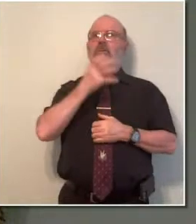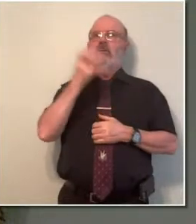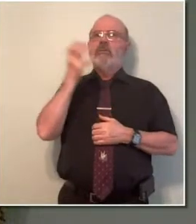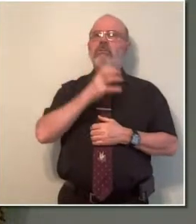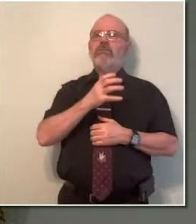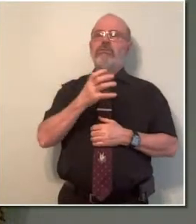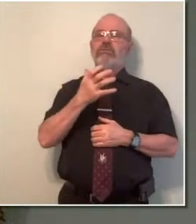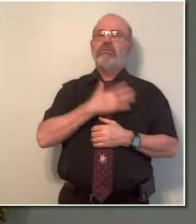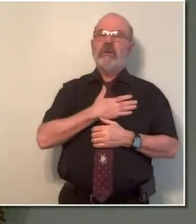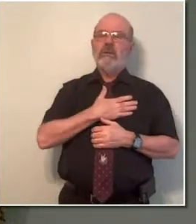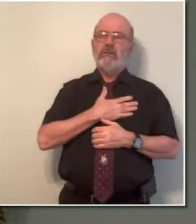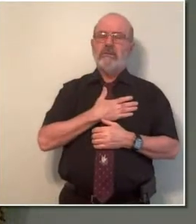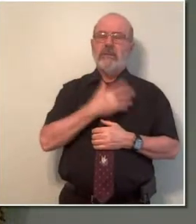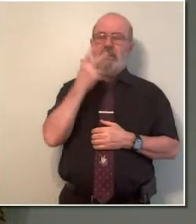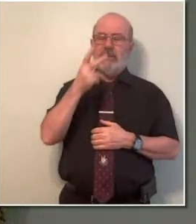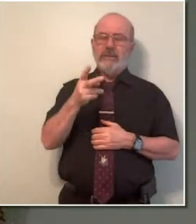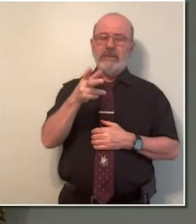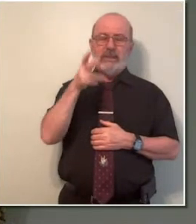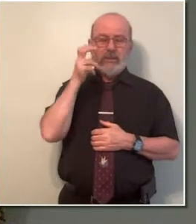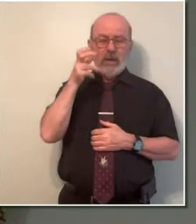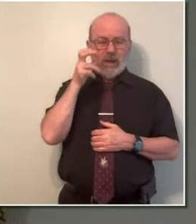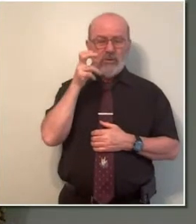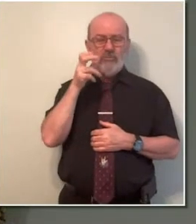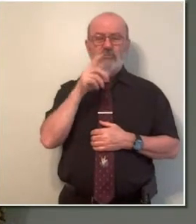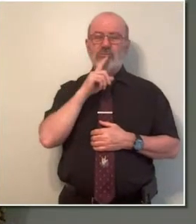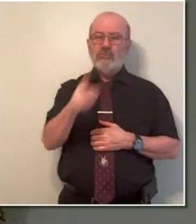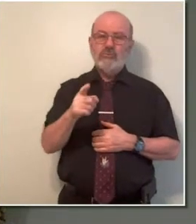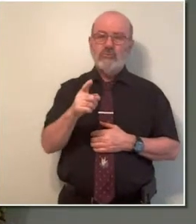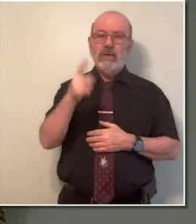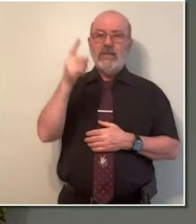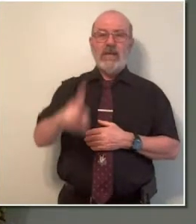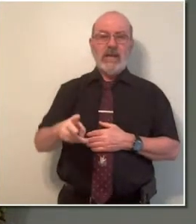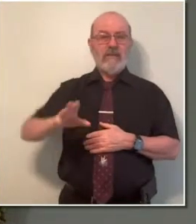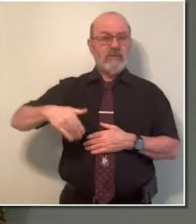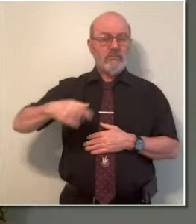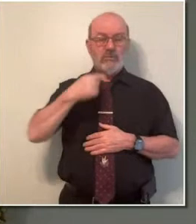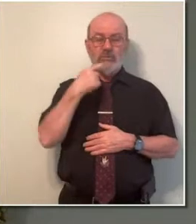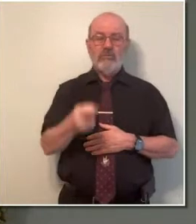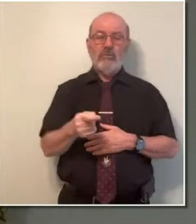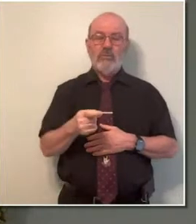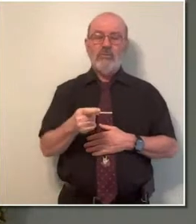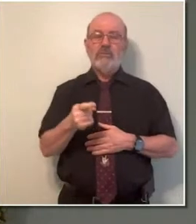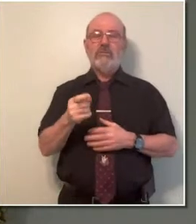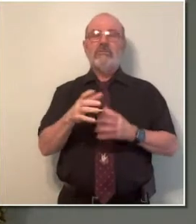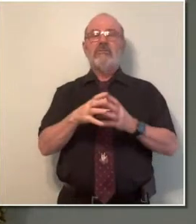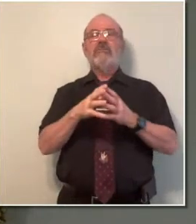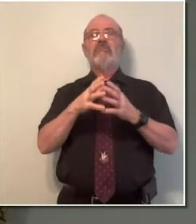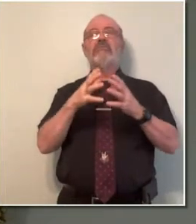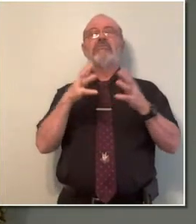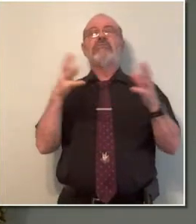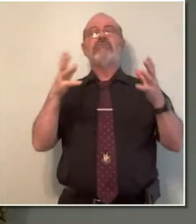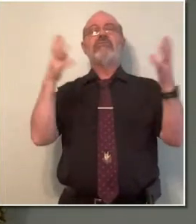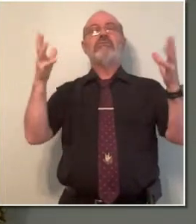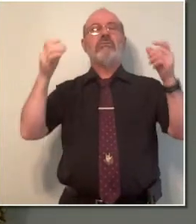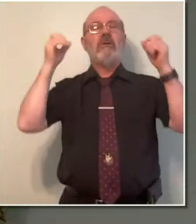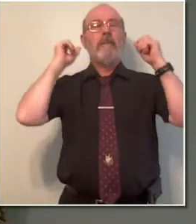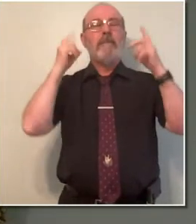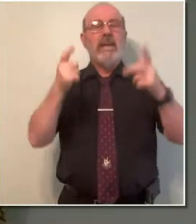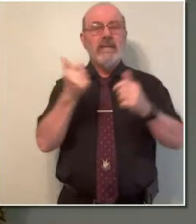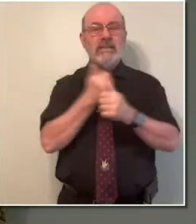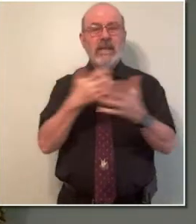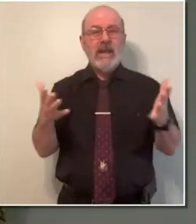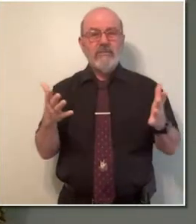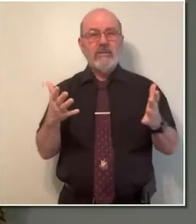The things I heard were true. And the half I wasn't even told. It was so amazing, everything that she